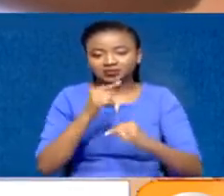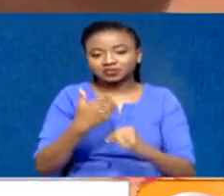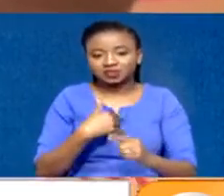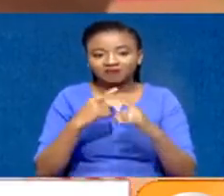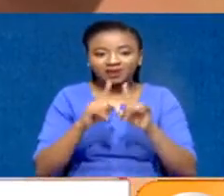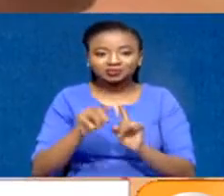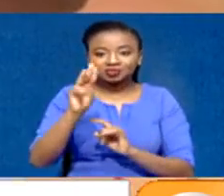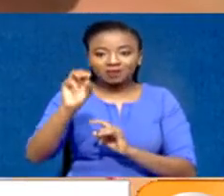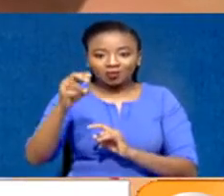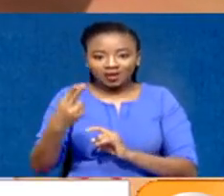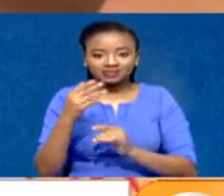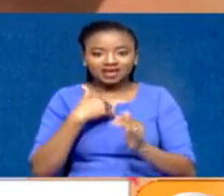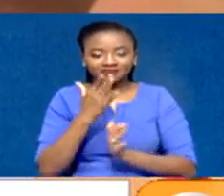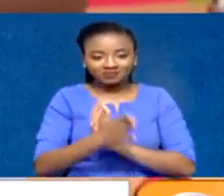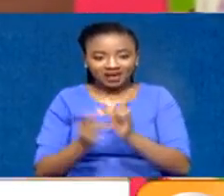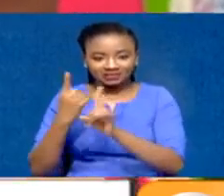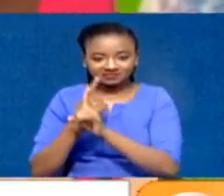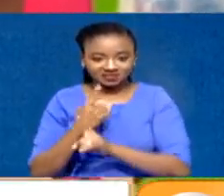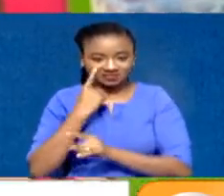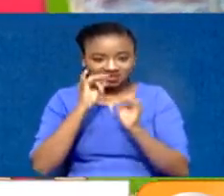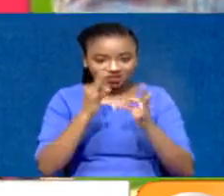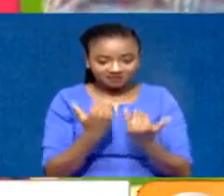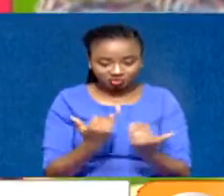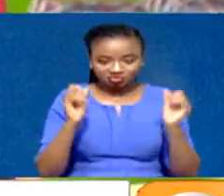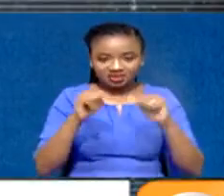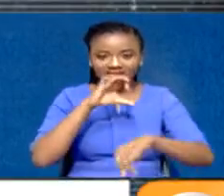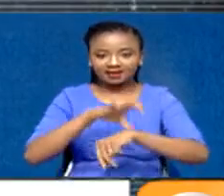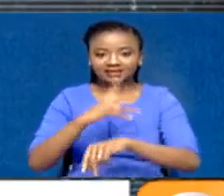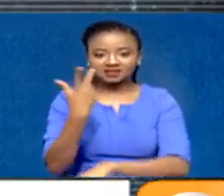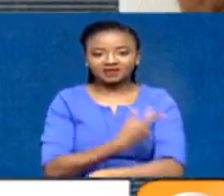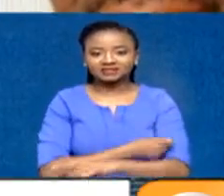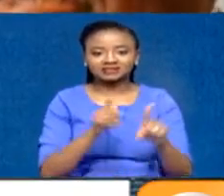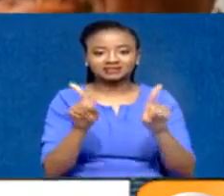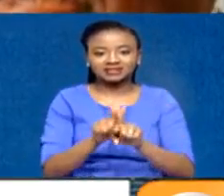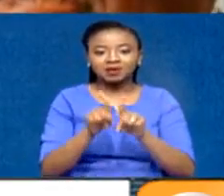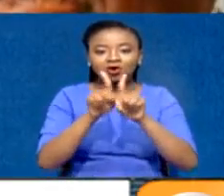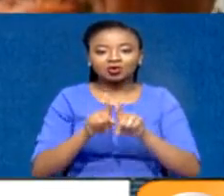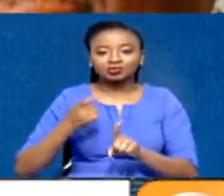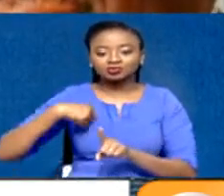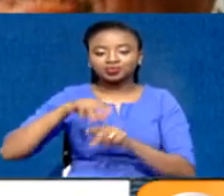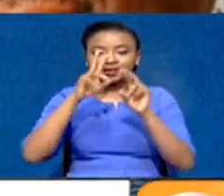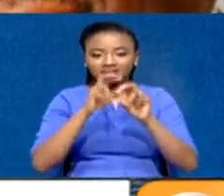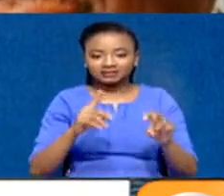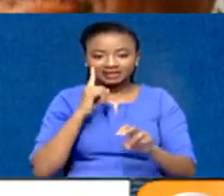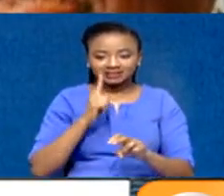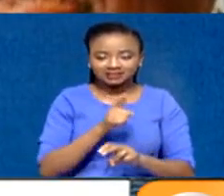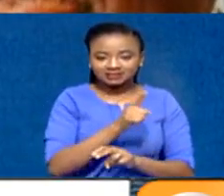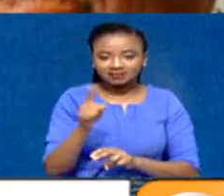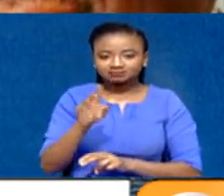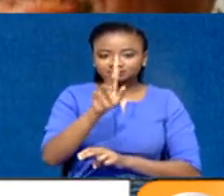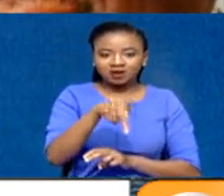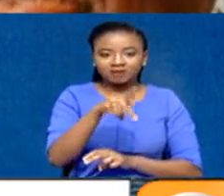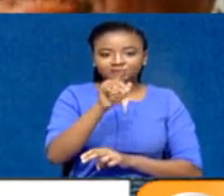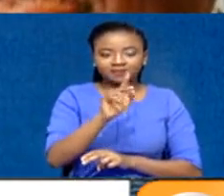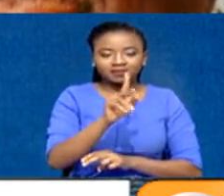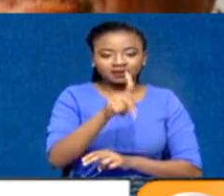ya Afya inafanya mipango kuona iwapo watoto wanaweza kupokea chanjo ya COVID-19. We are looking at the data on the use of Pfizer